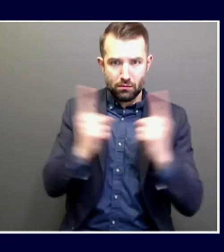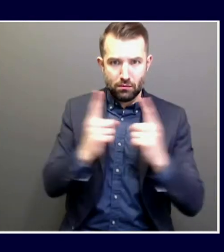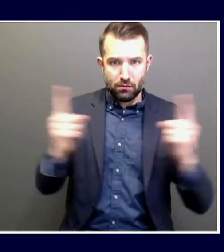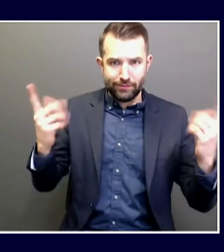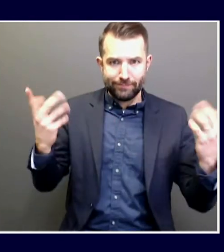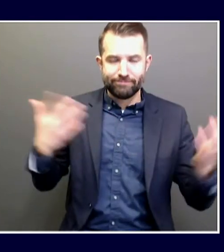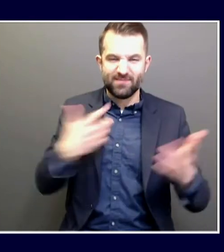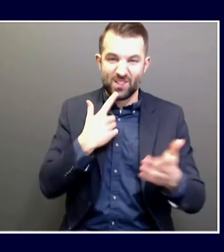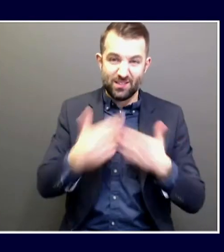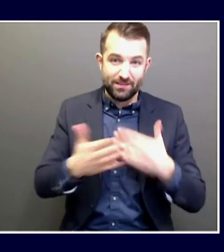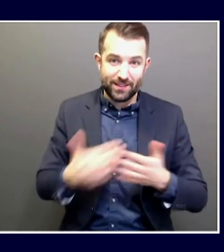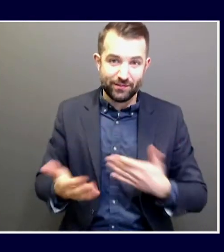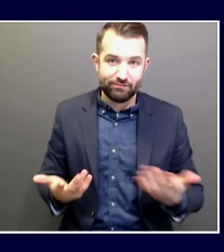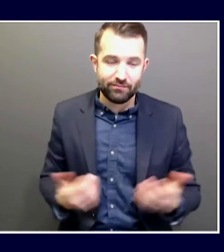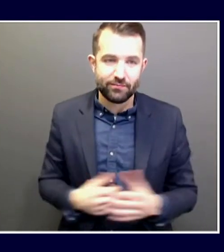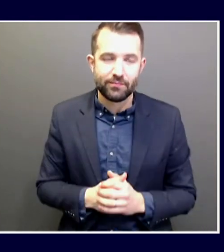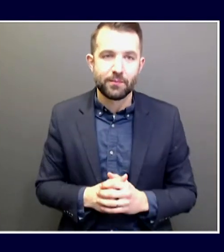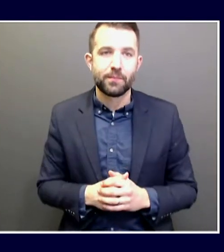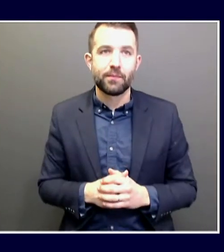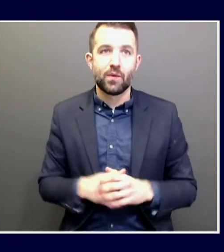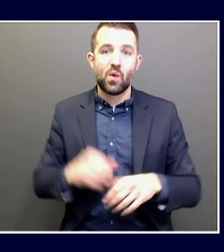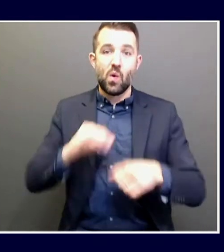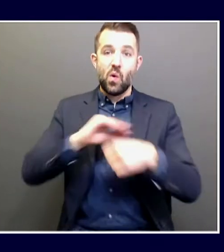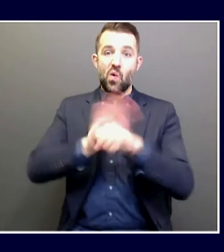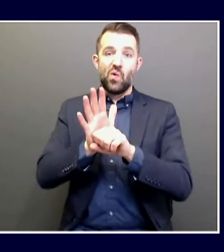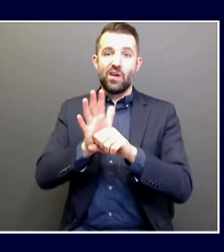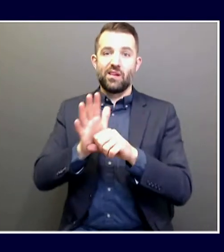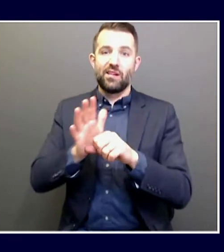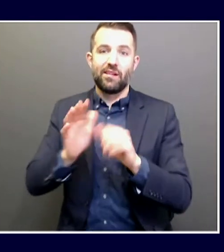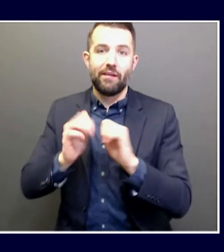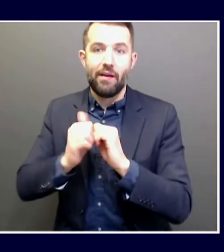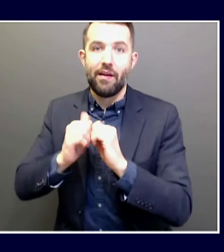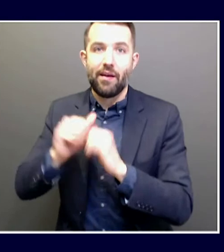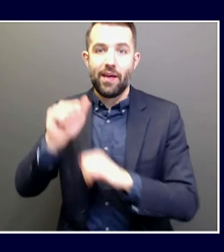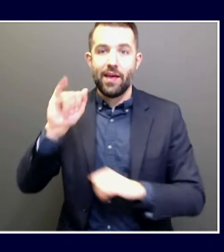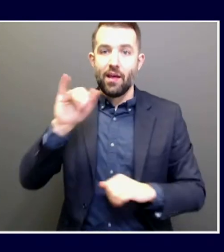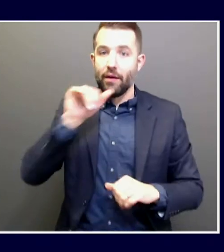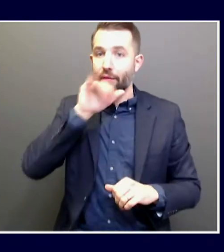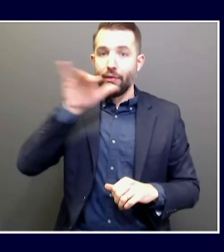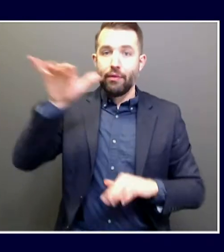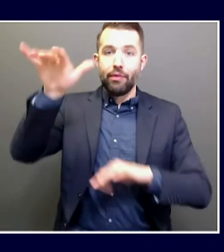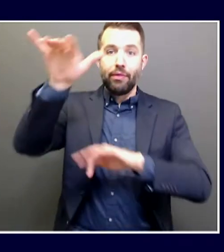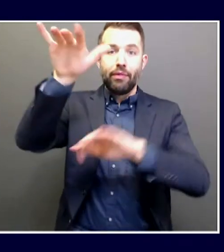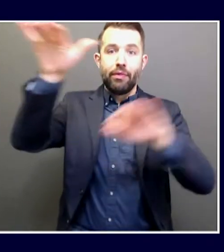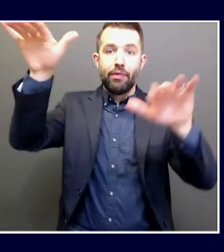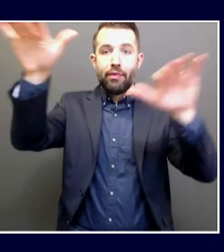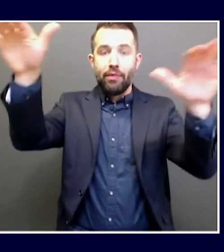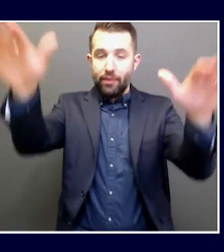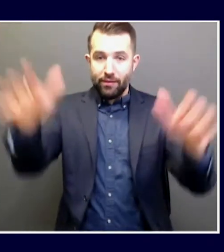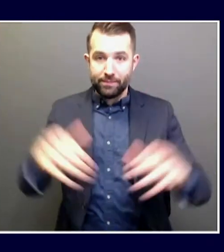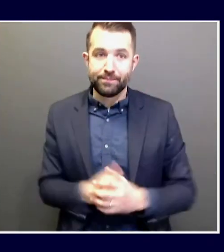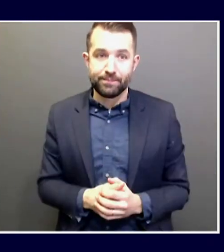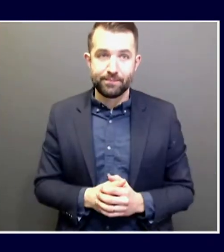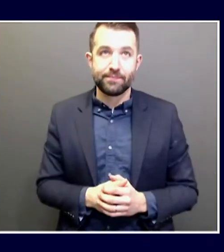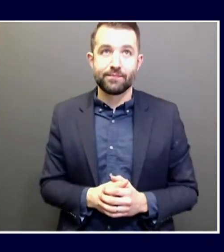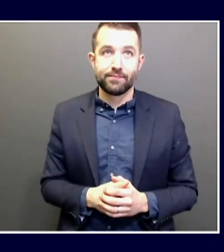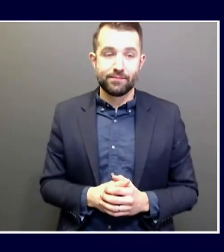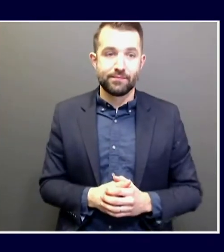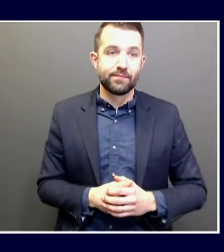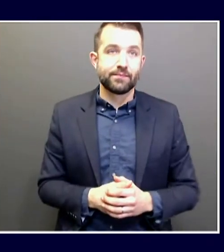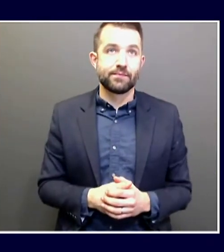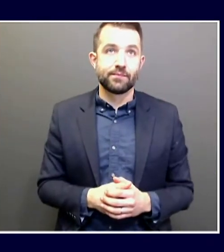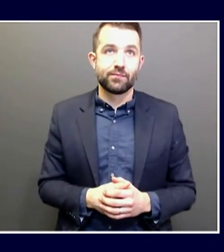COVID travels through the air on droplets and aerosol particles. And that's how it spreads from person to person.